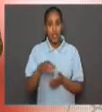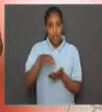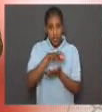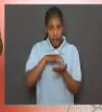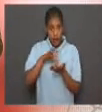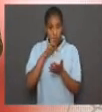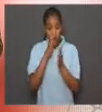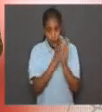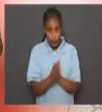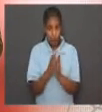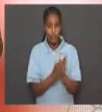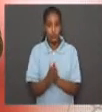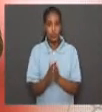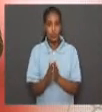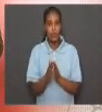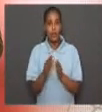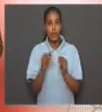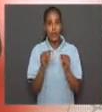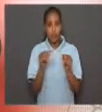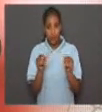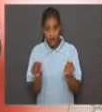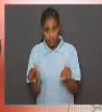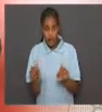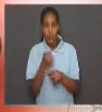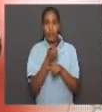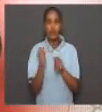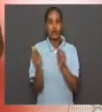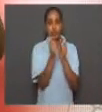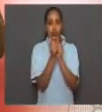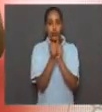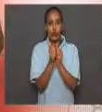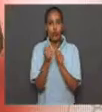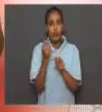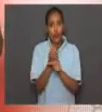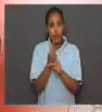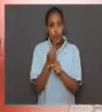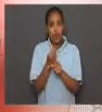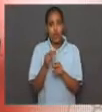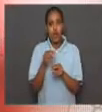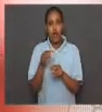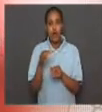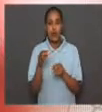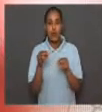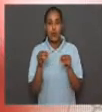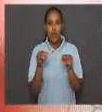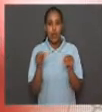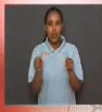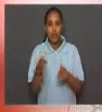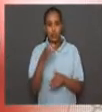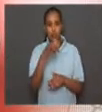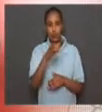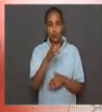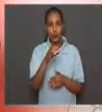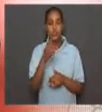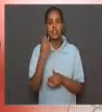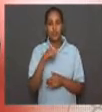Alloys are produced by melting metals together to form a molten solution.